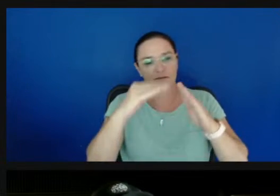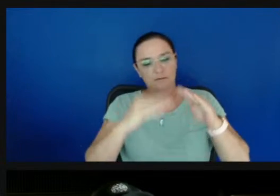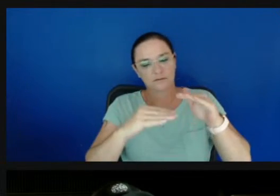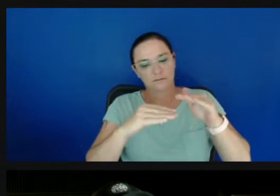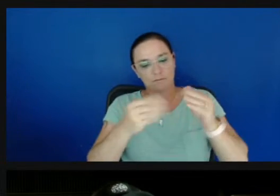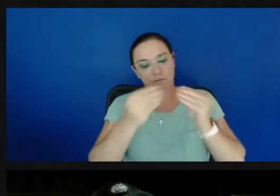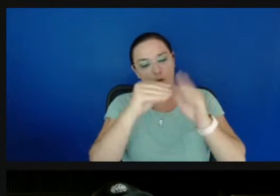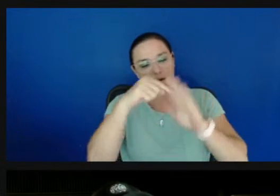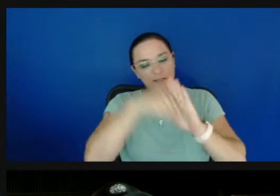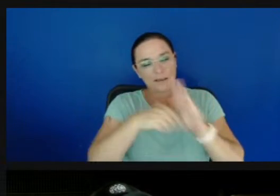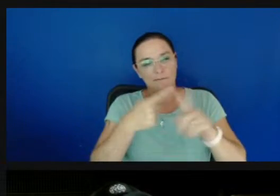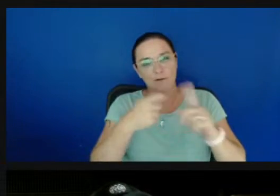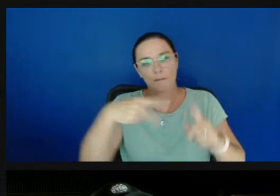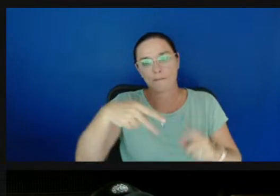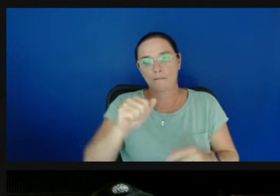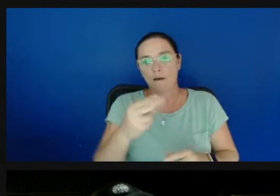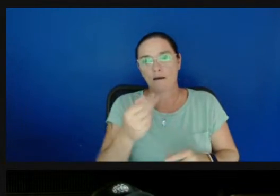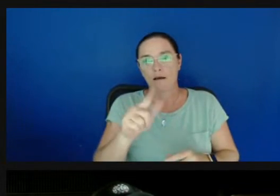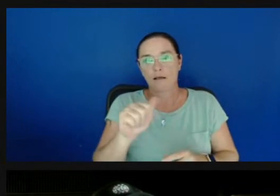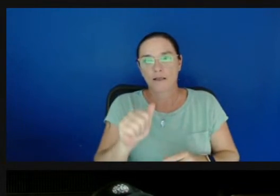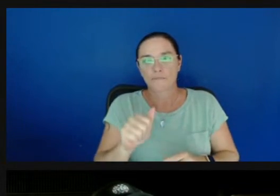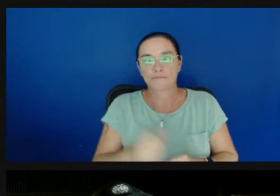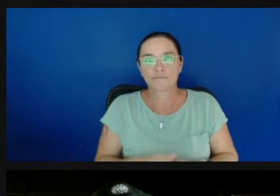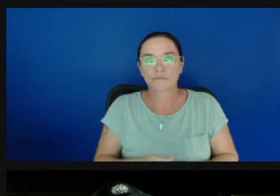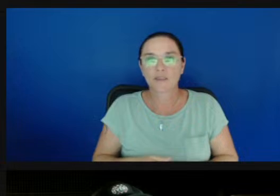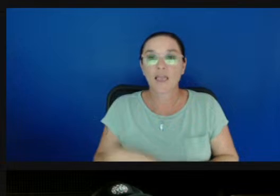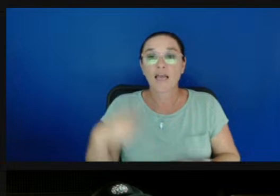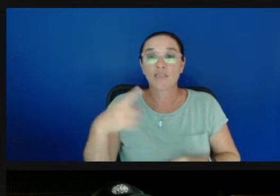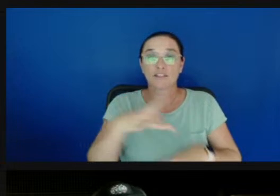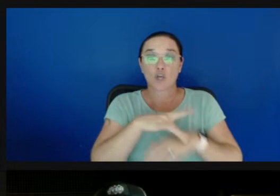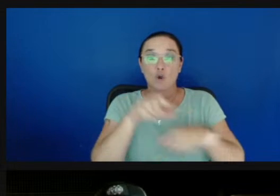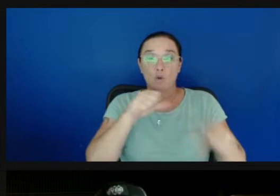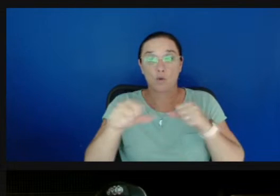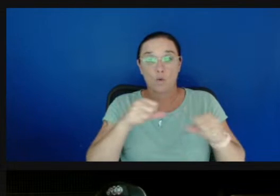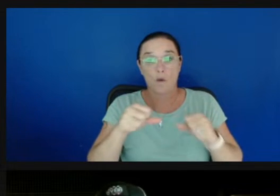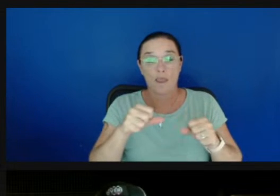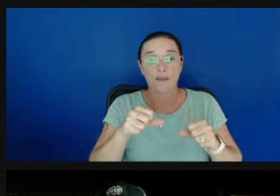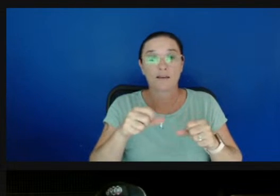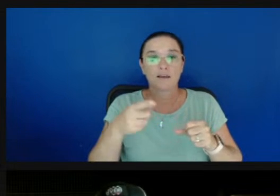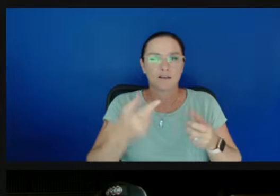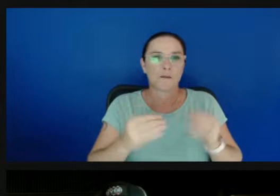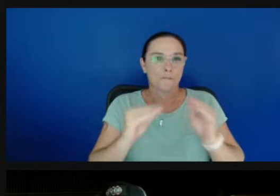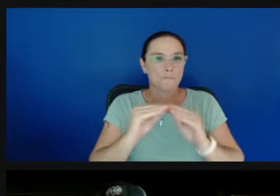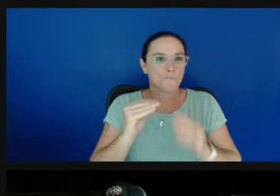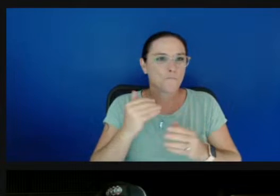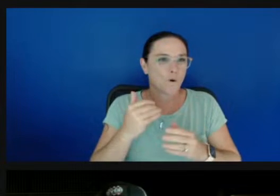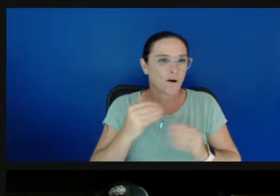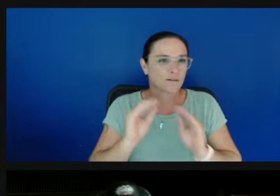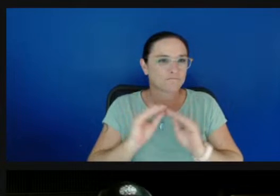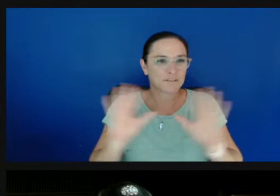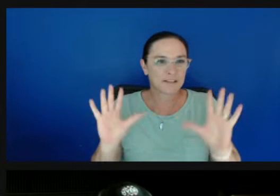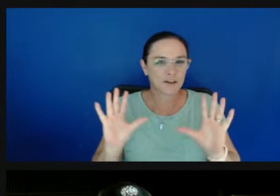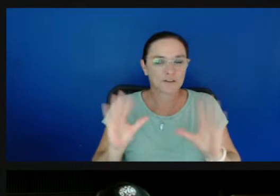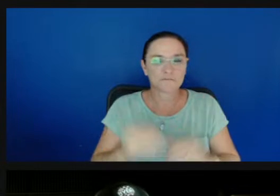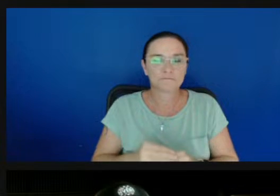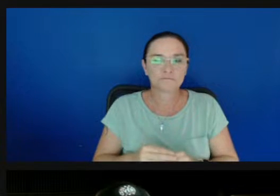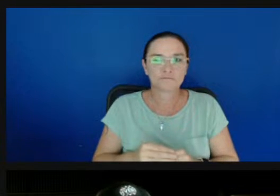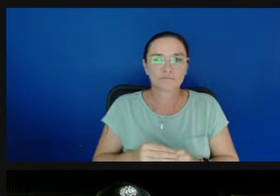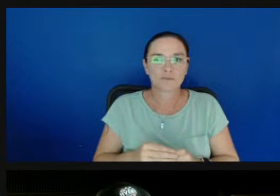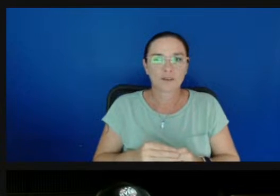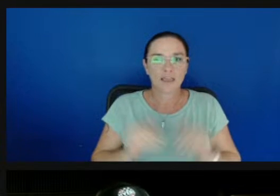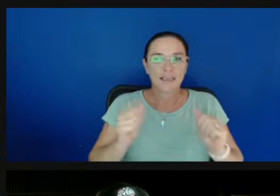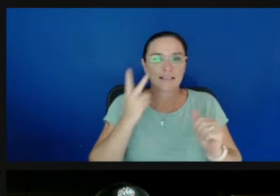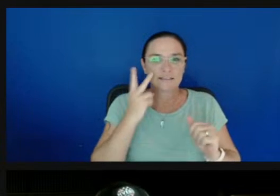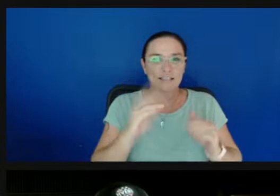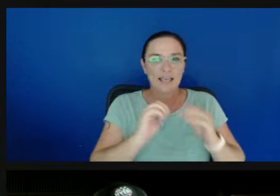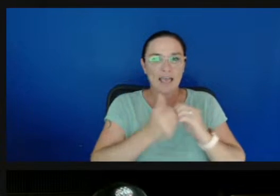All right, here is a more useful earthquake count plot, which is why we use it for our summary. It really shows a cyclicity and how it's decreasing in